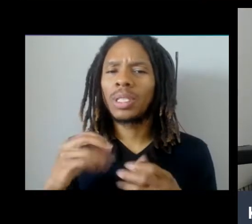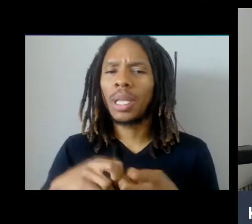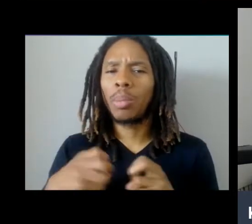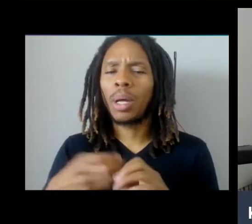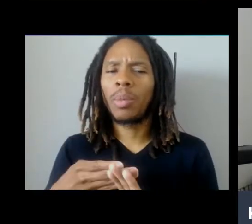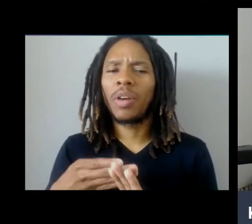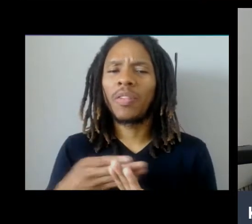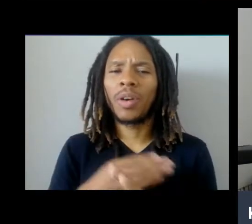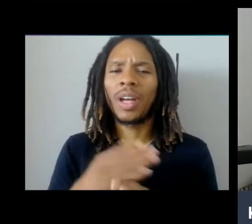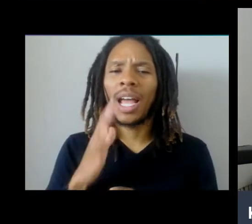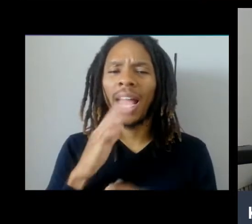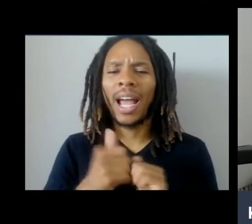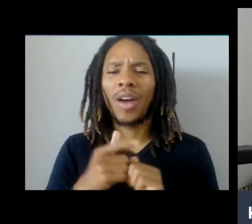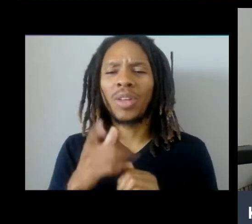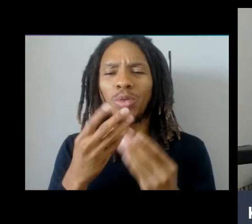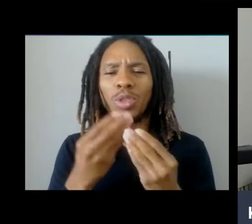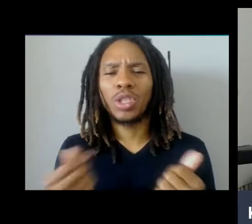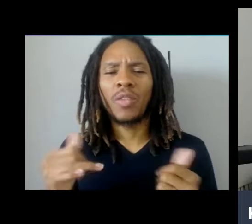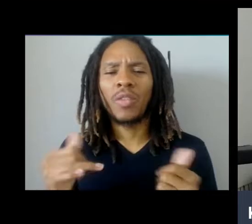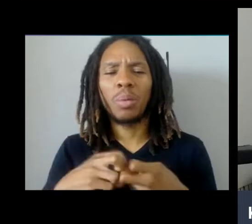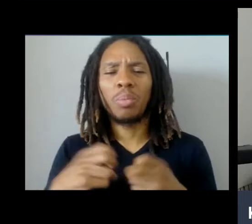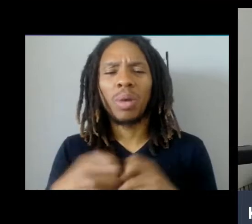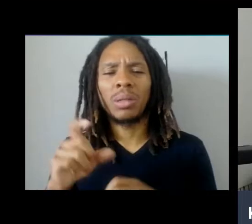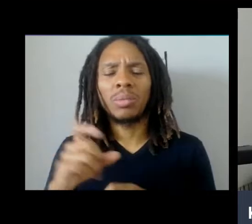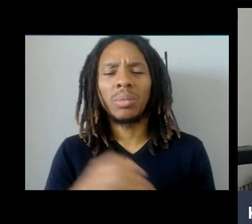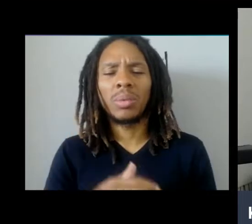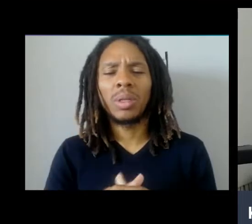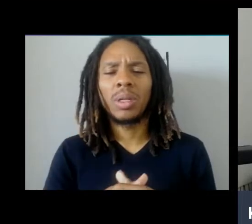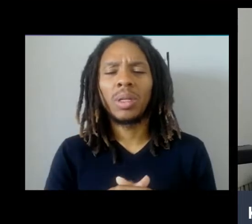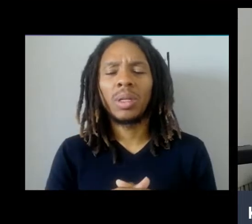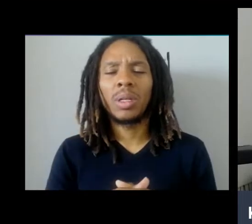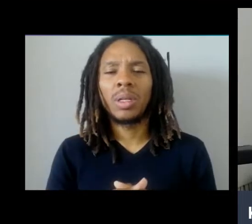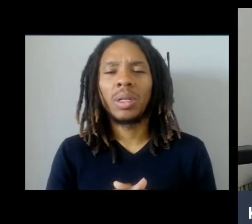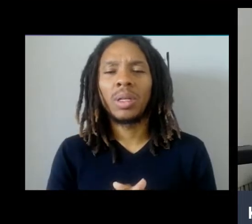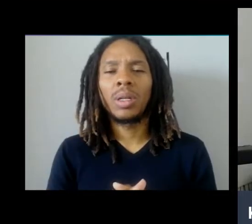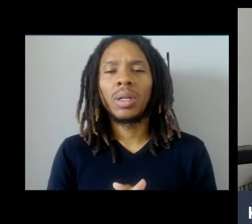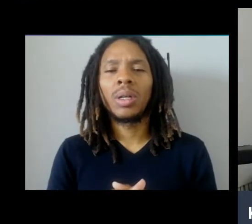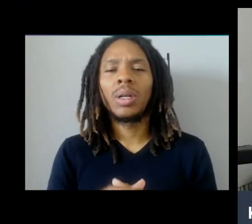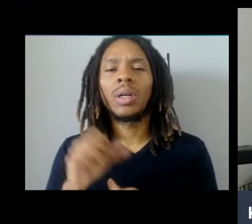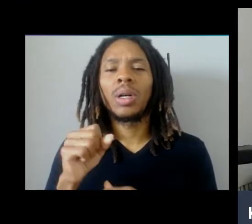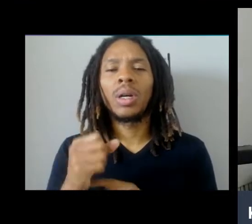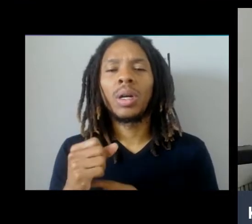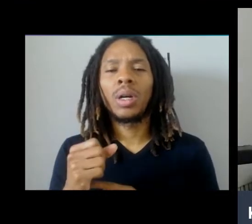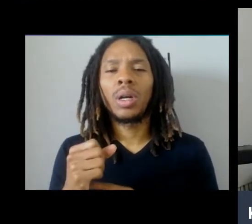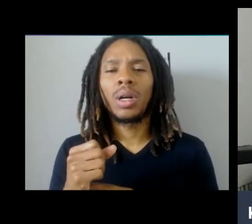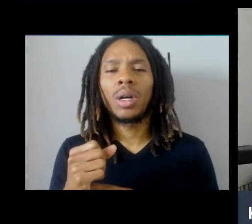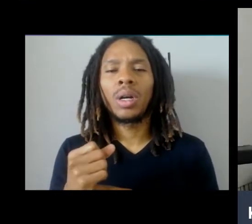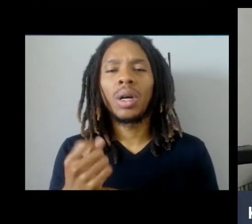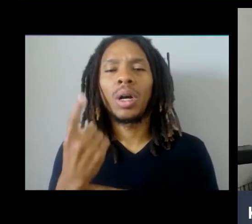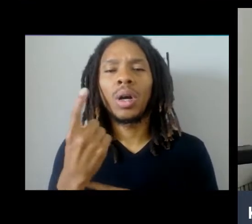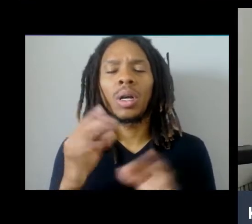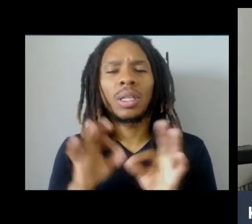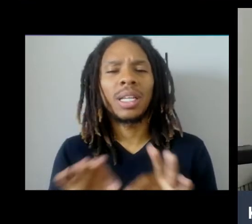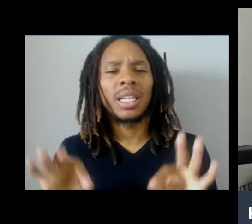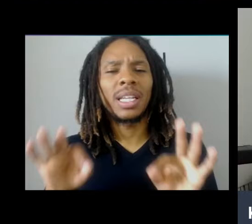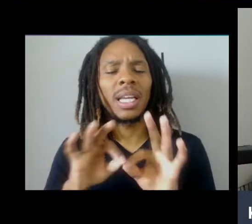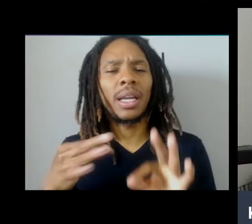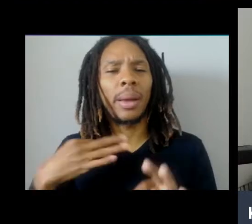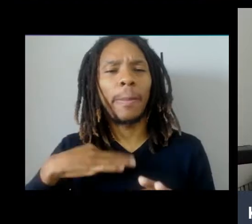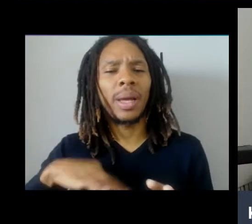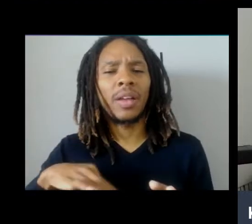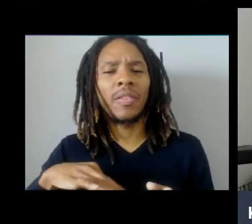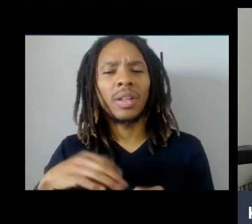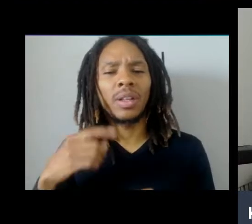going to solve that problem? Yeah, so one of the key benefits of